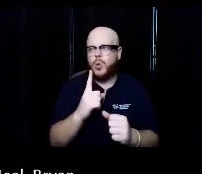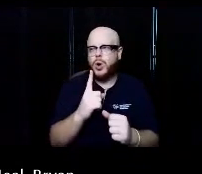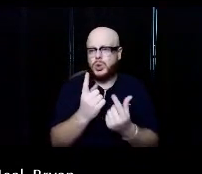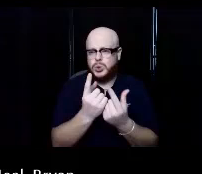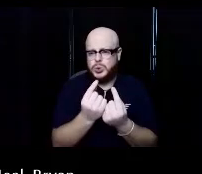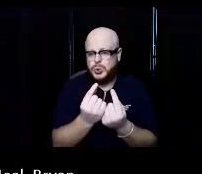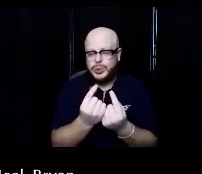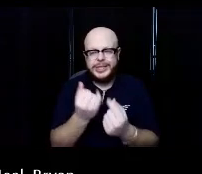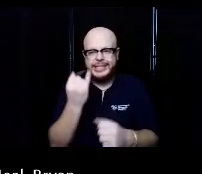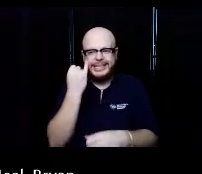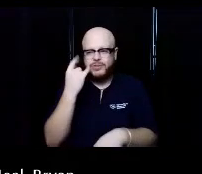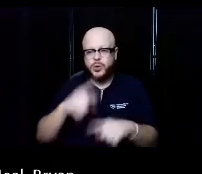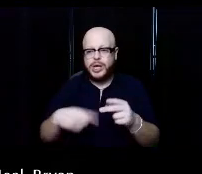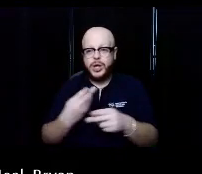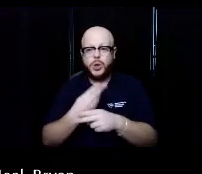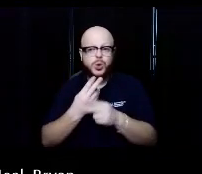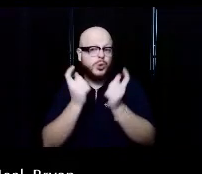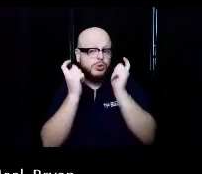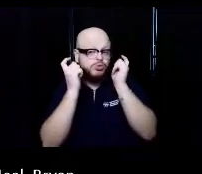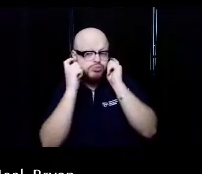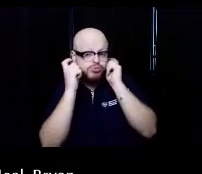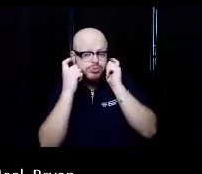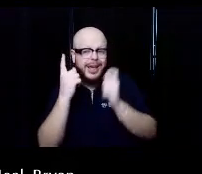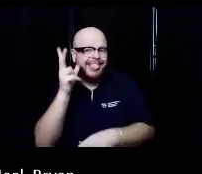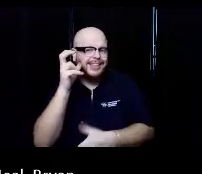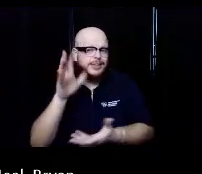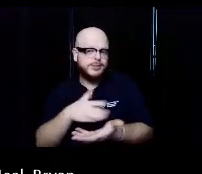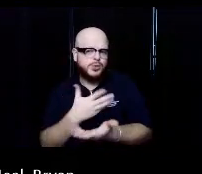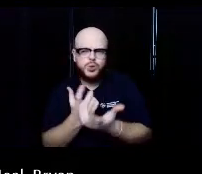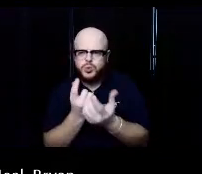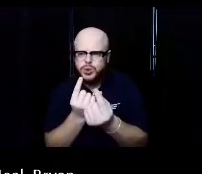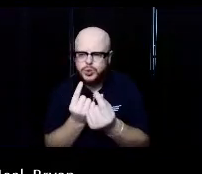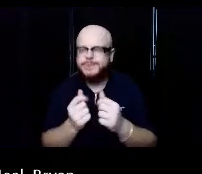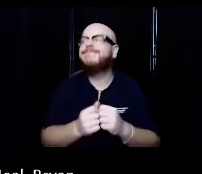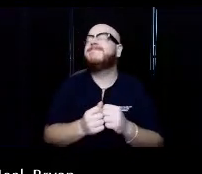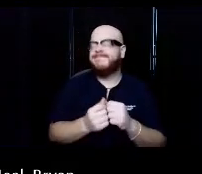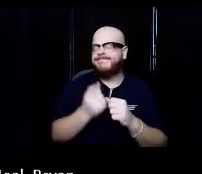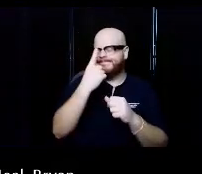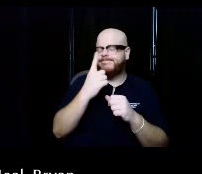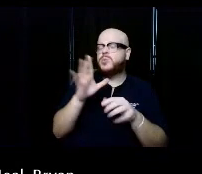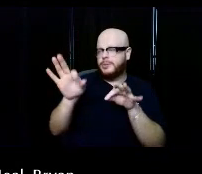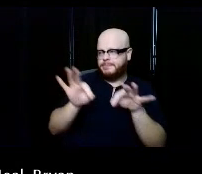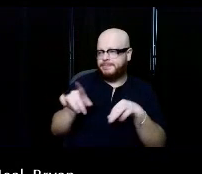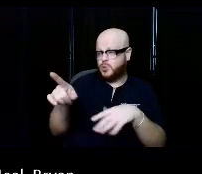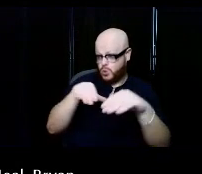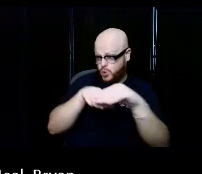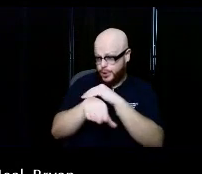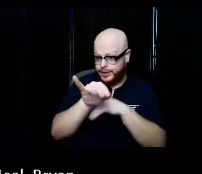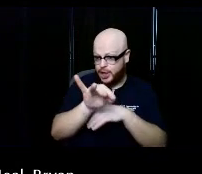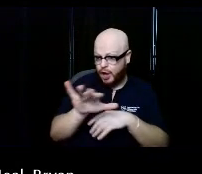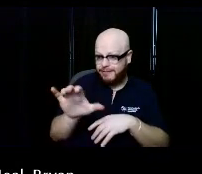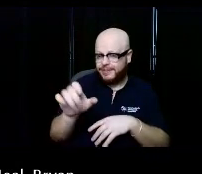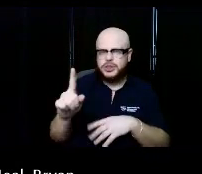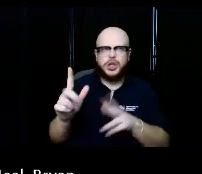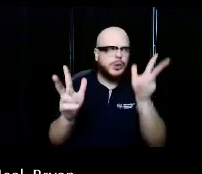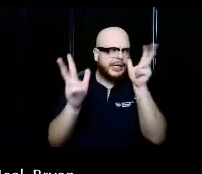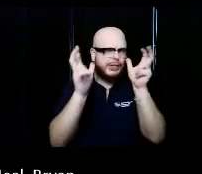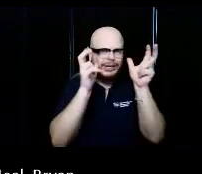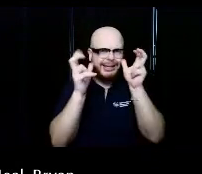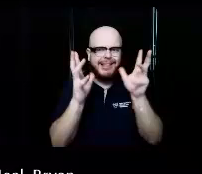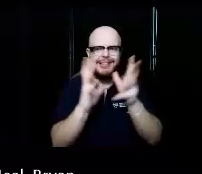our team, lots of noise with all the communications going on. And so some ideas that you can consider when you're in